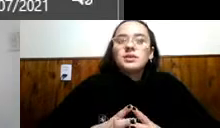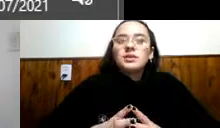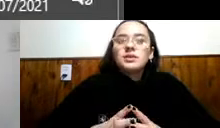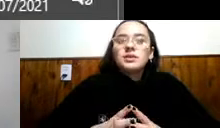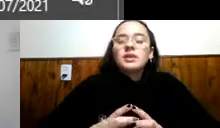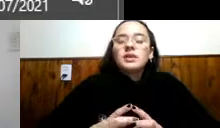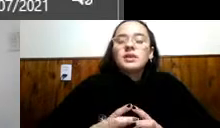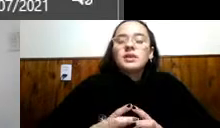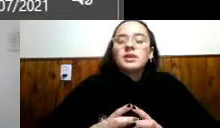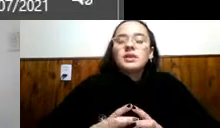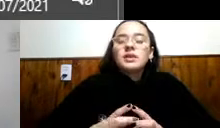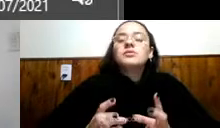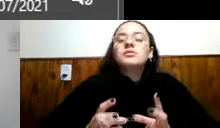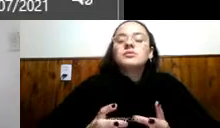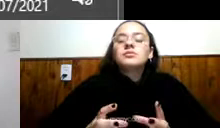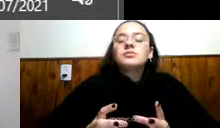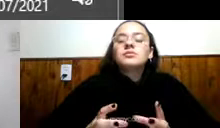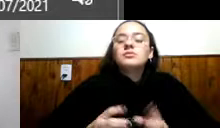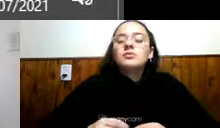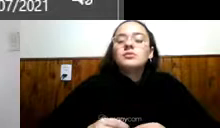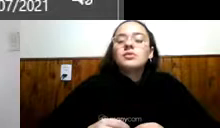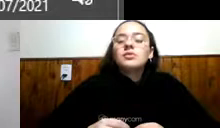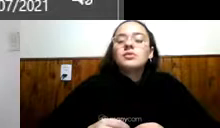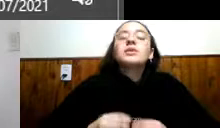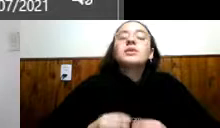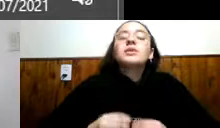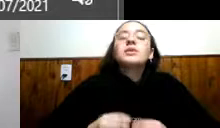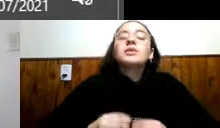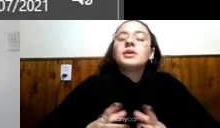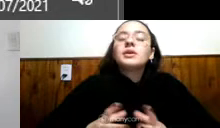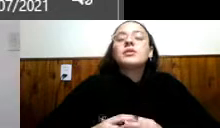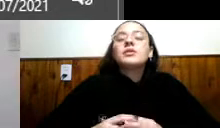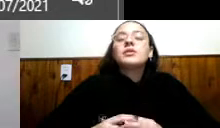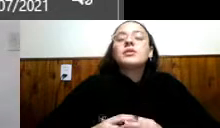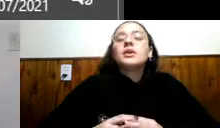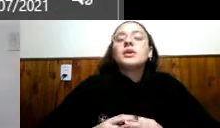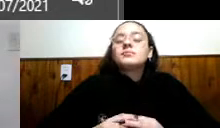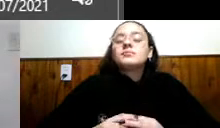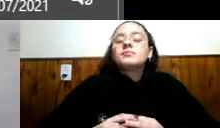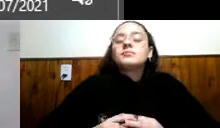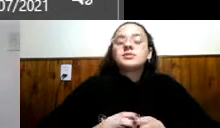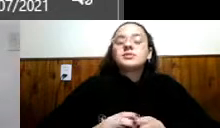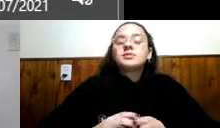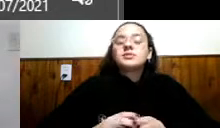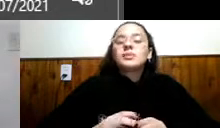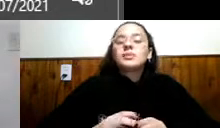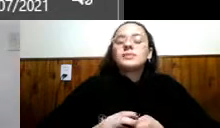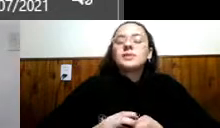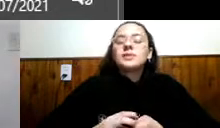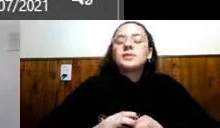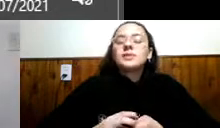focus on one topic, or if I have some